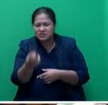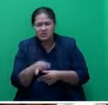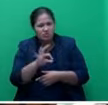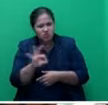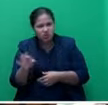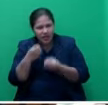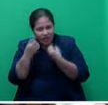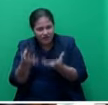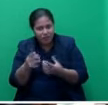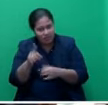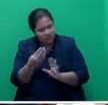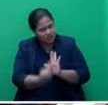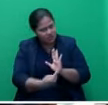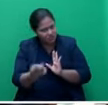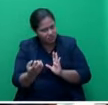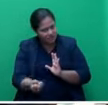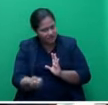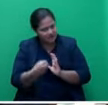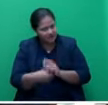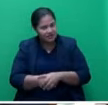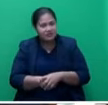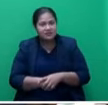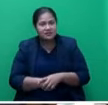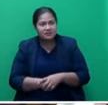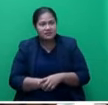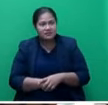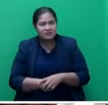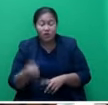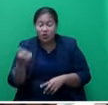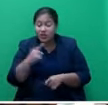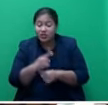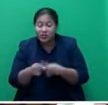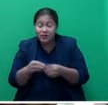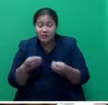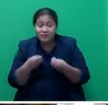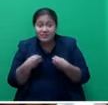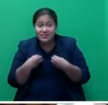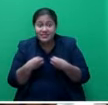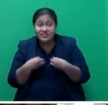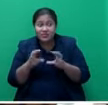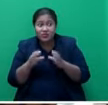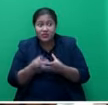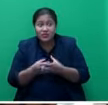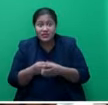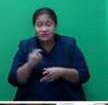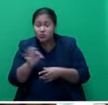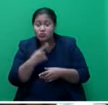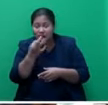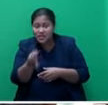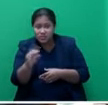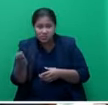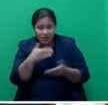that these bills will be coming. We mentioned in the business committee, if you dare to attend, you send always your representatives,